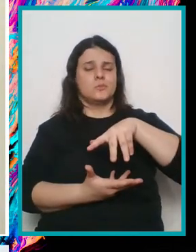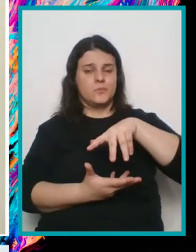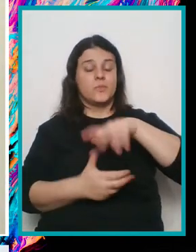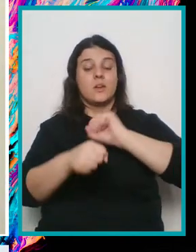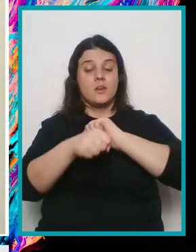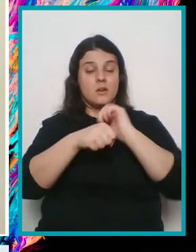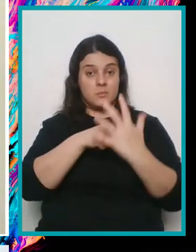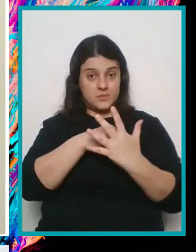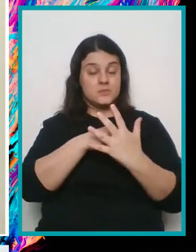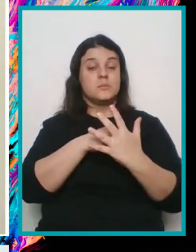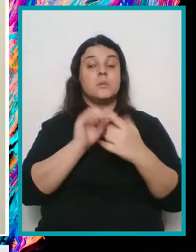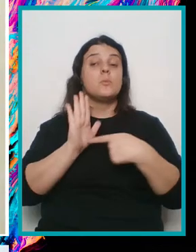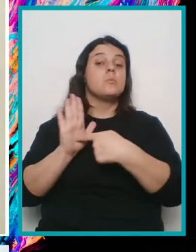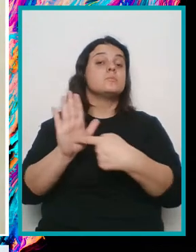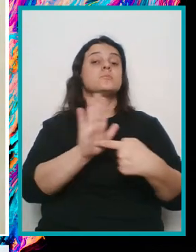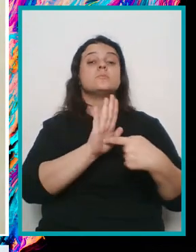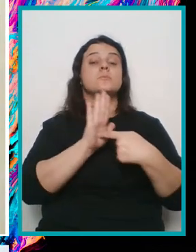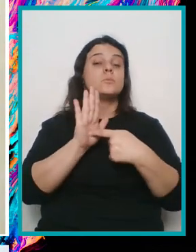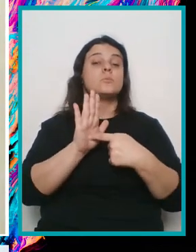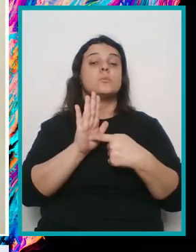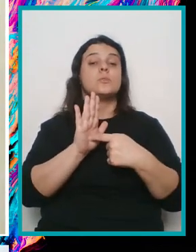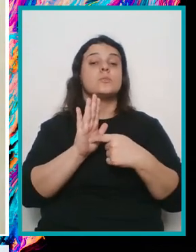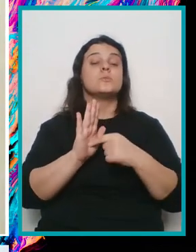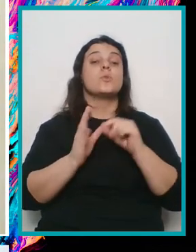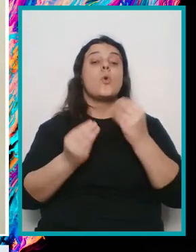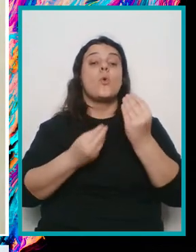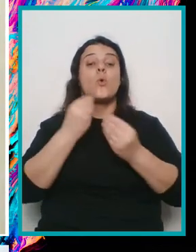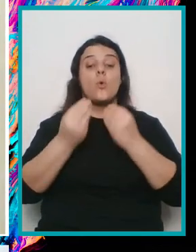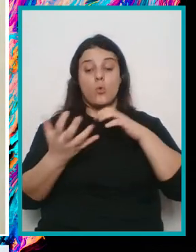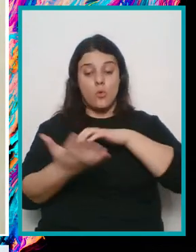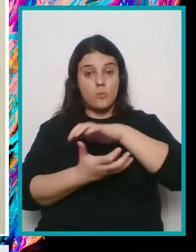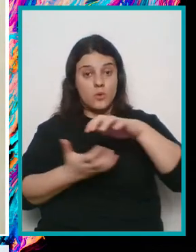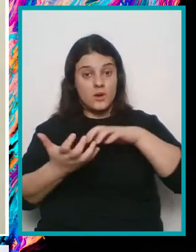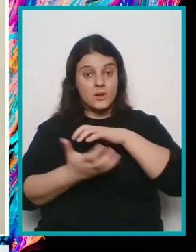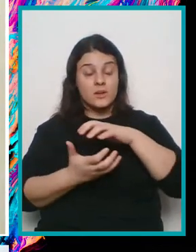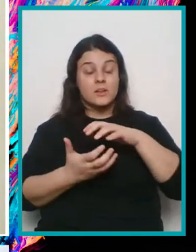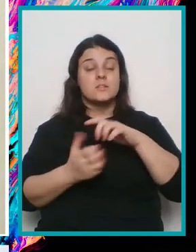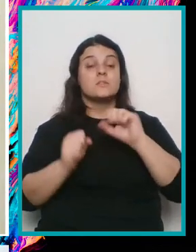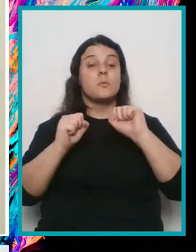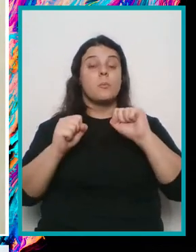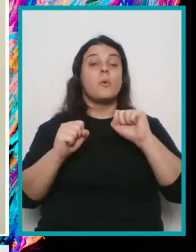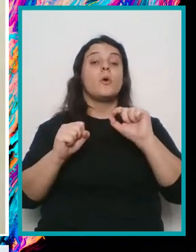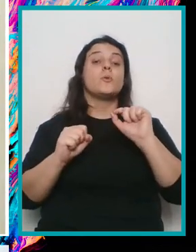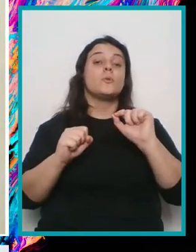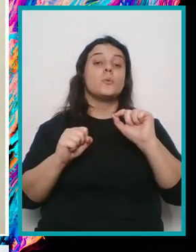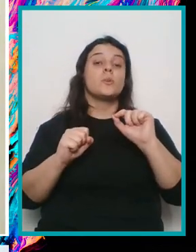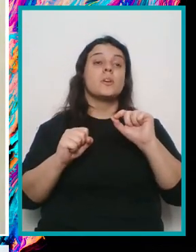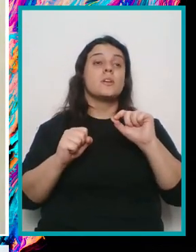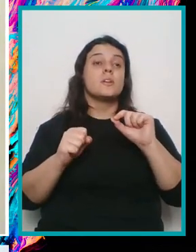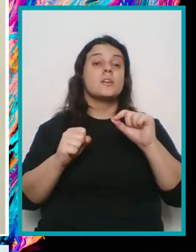shown us what we should expect with the climate crisis if it